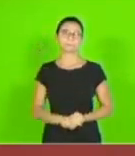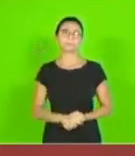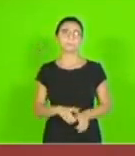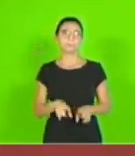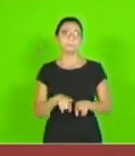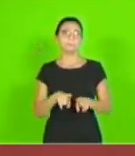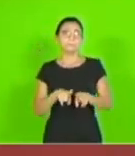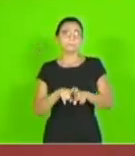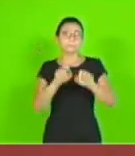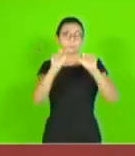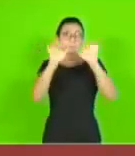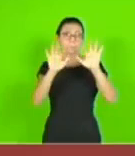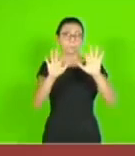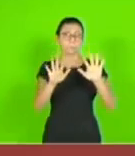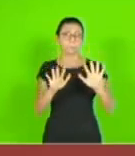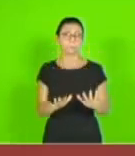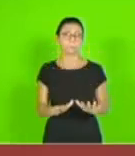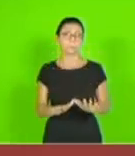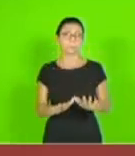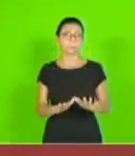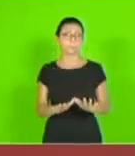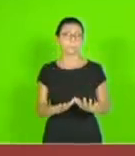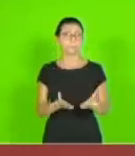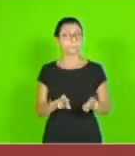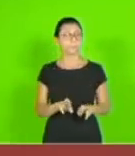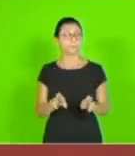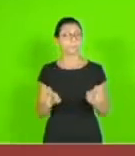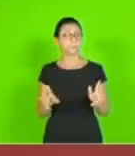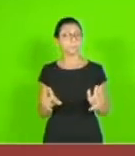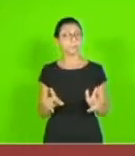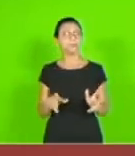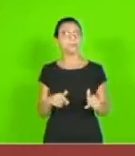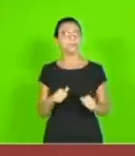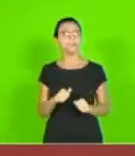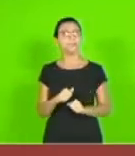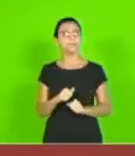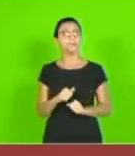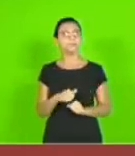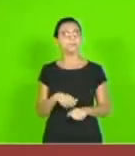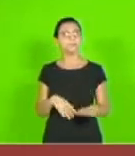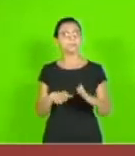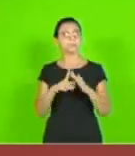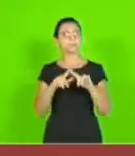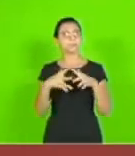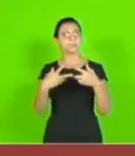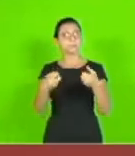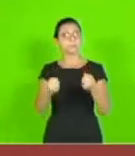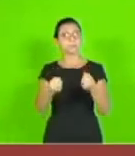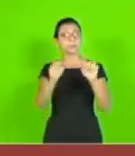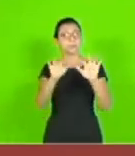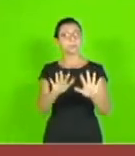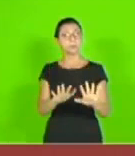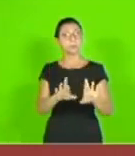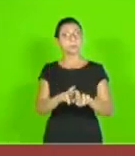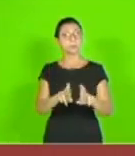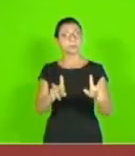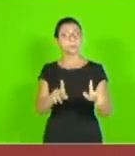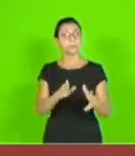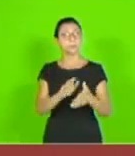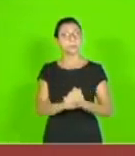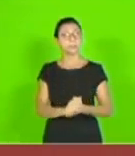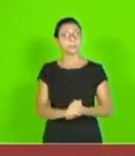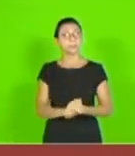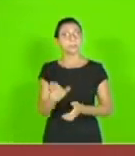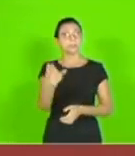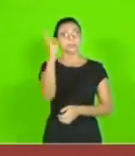you guys didn't forget last week, did you? We received a different type of blessing. We received a big